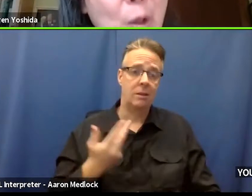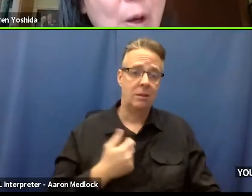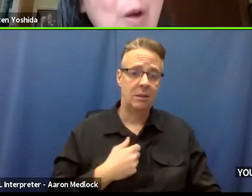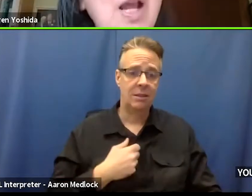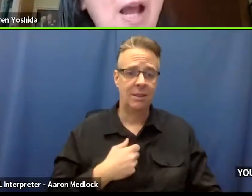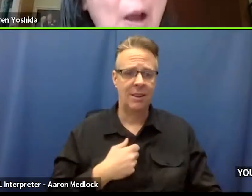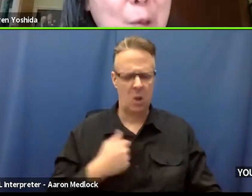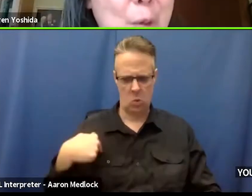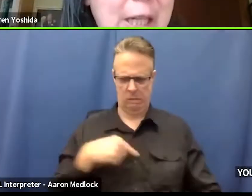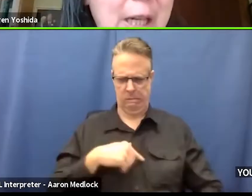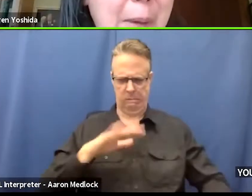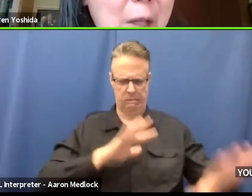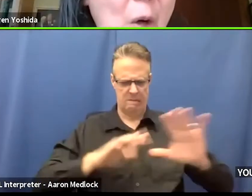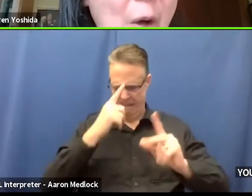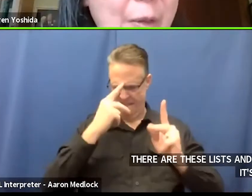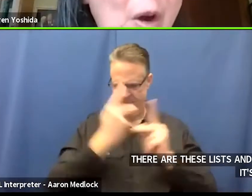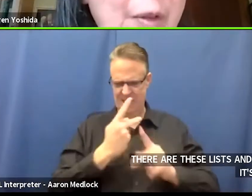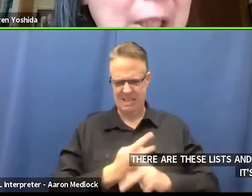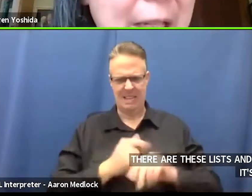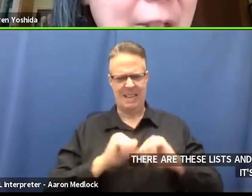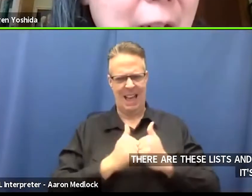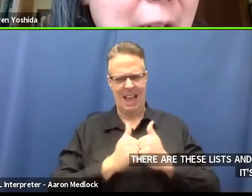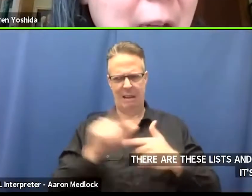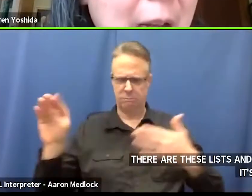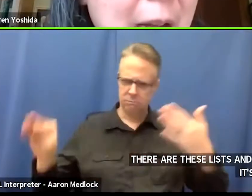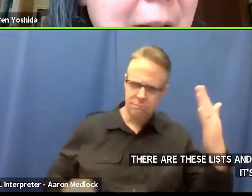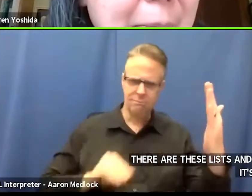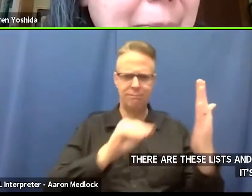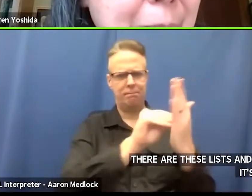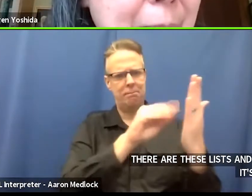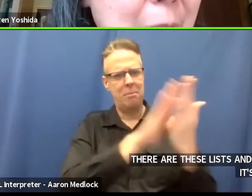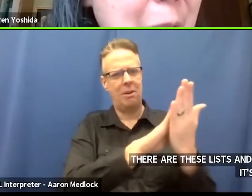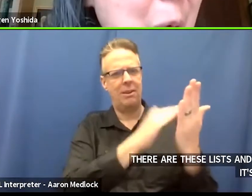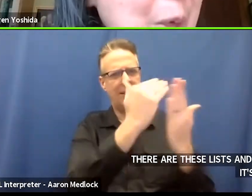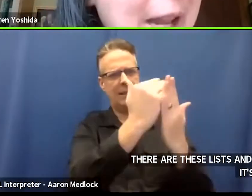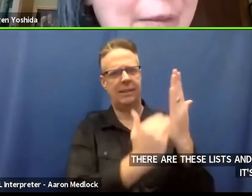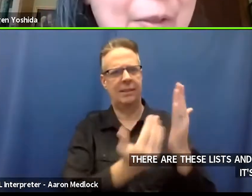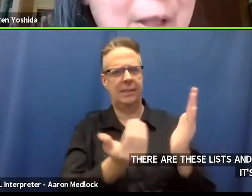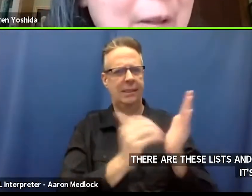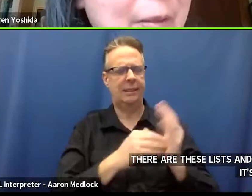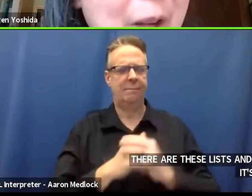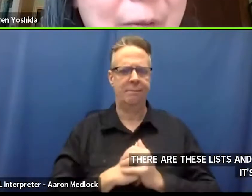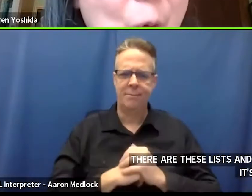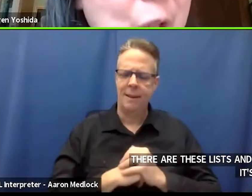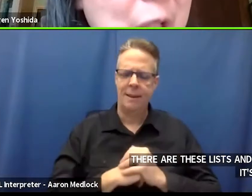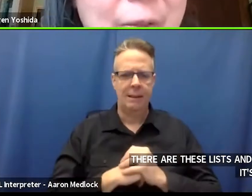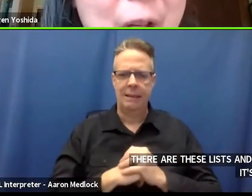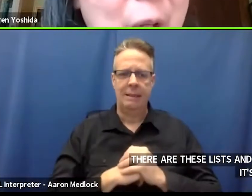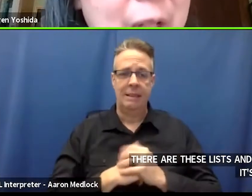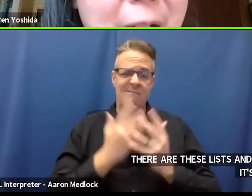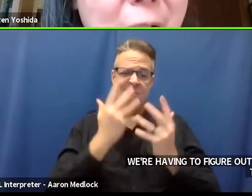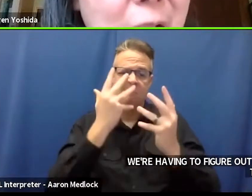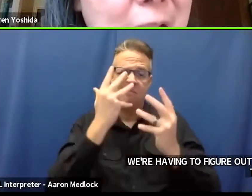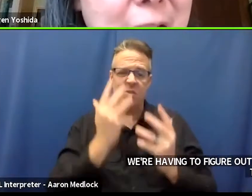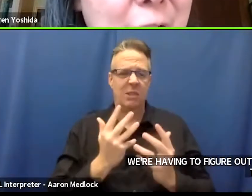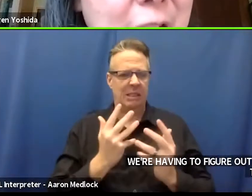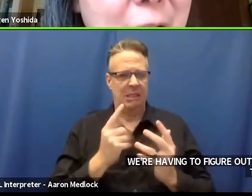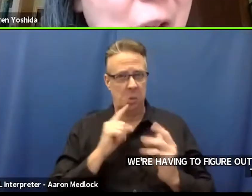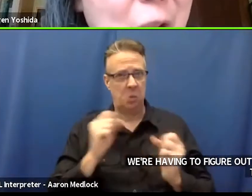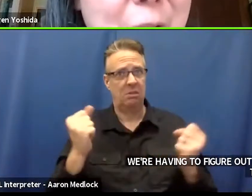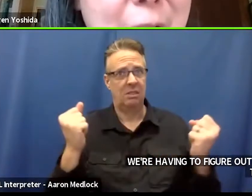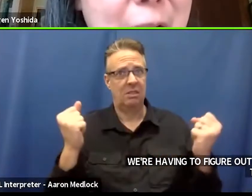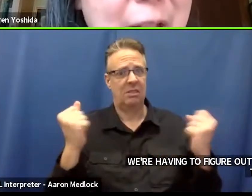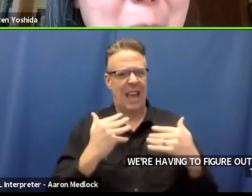having to figure out how you're going to get back on the list. So we have, unfortunately, very scarily